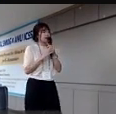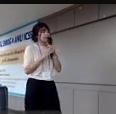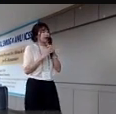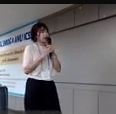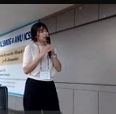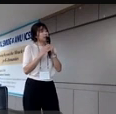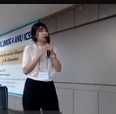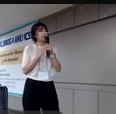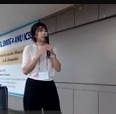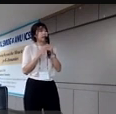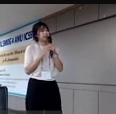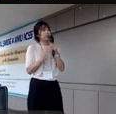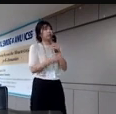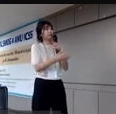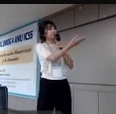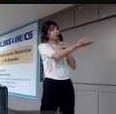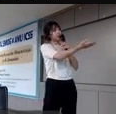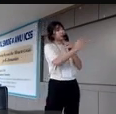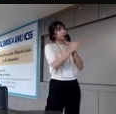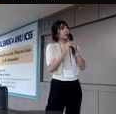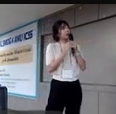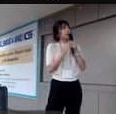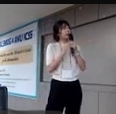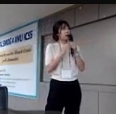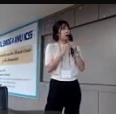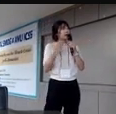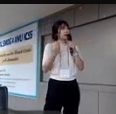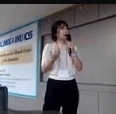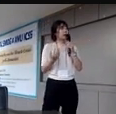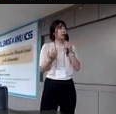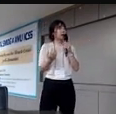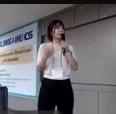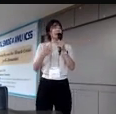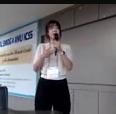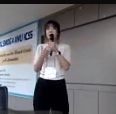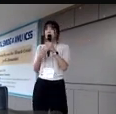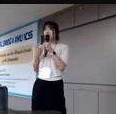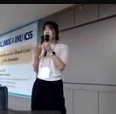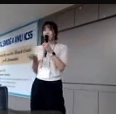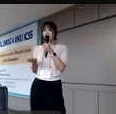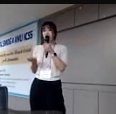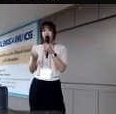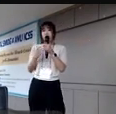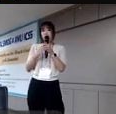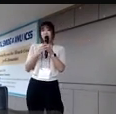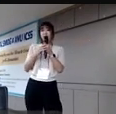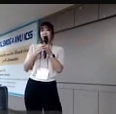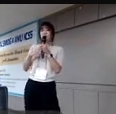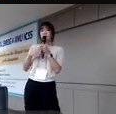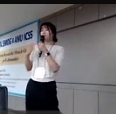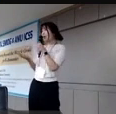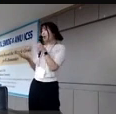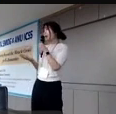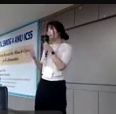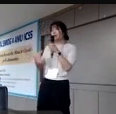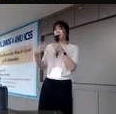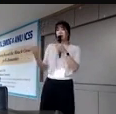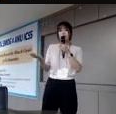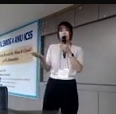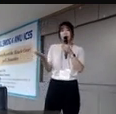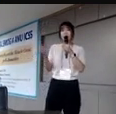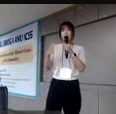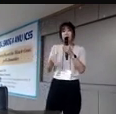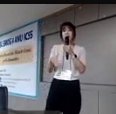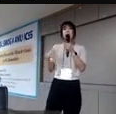they find. So for example, the verb push is modified only 5 times out of 12, while the verb pay is